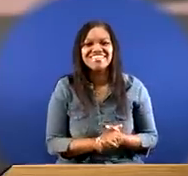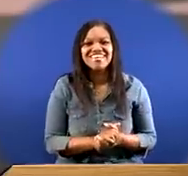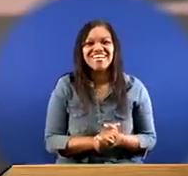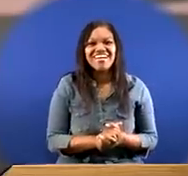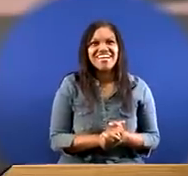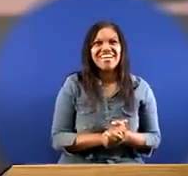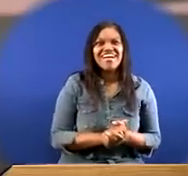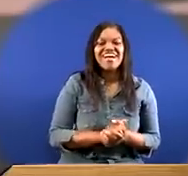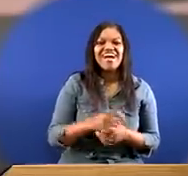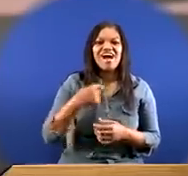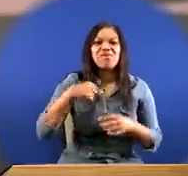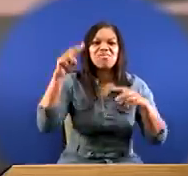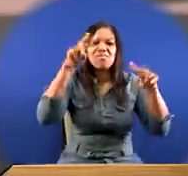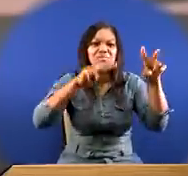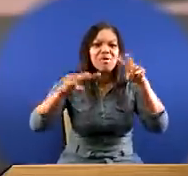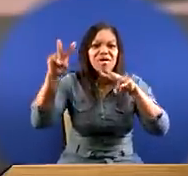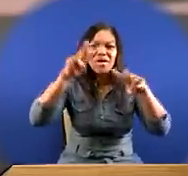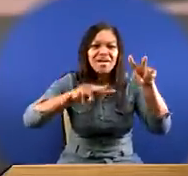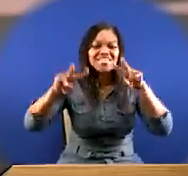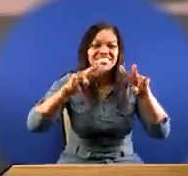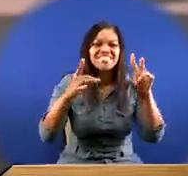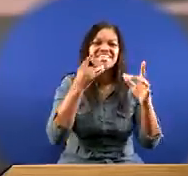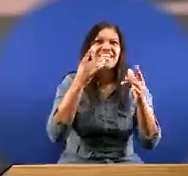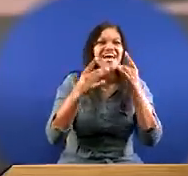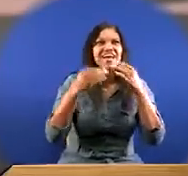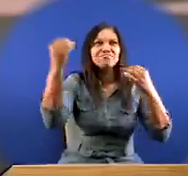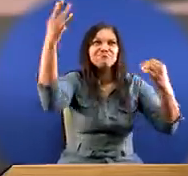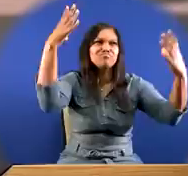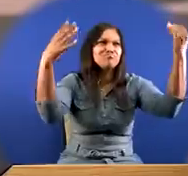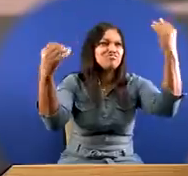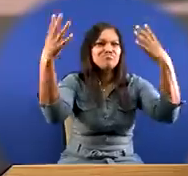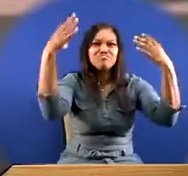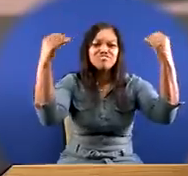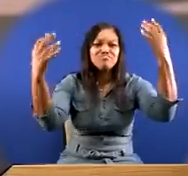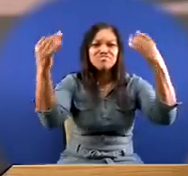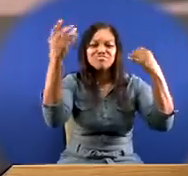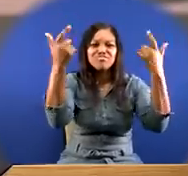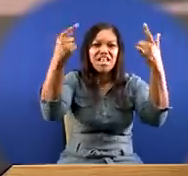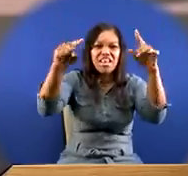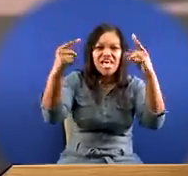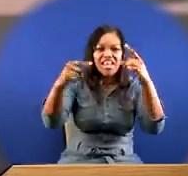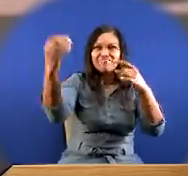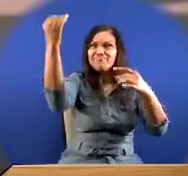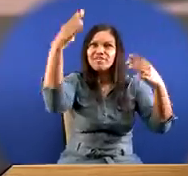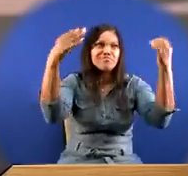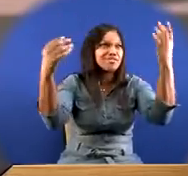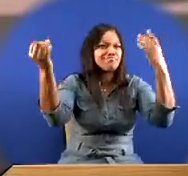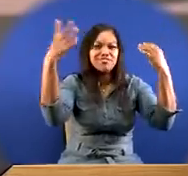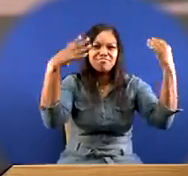I was watching these lights strobing and going on.